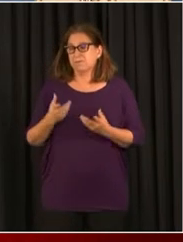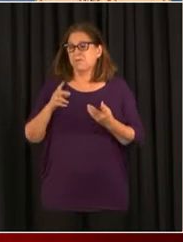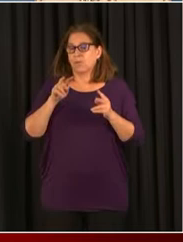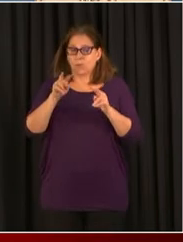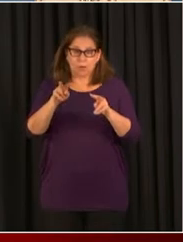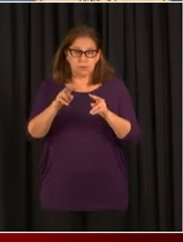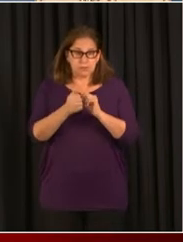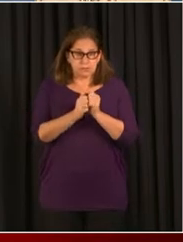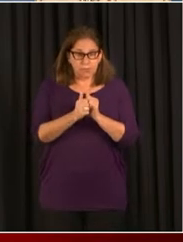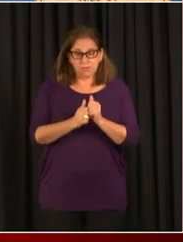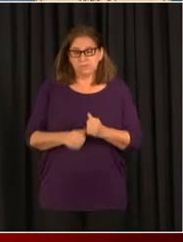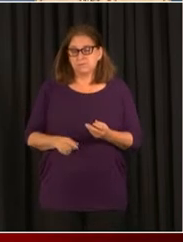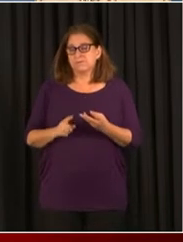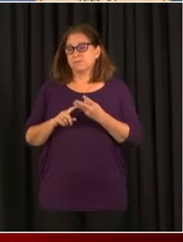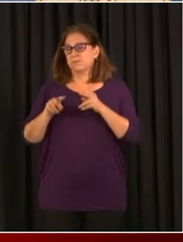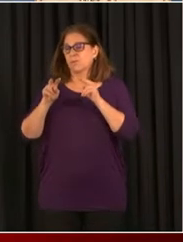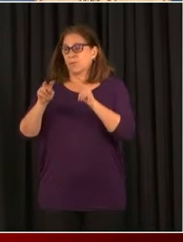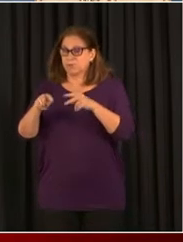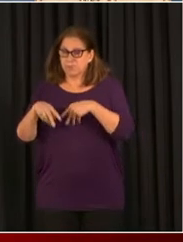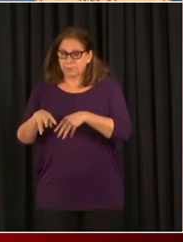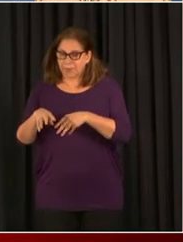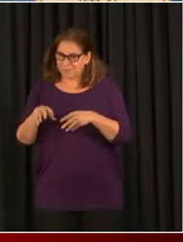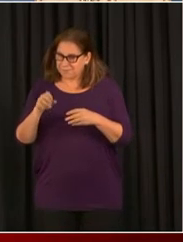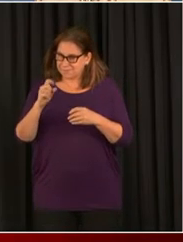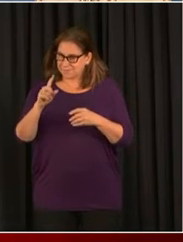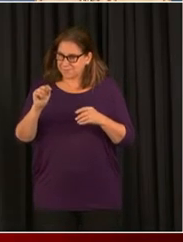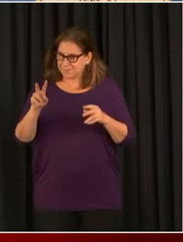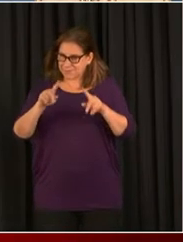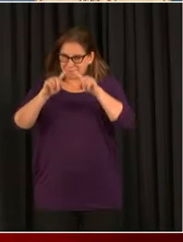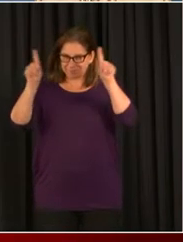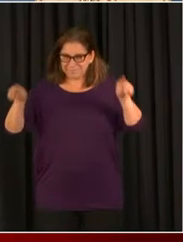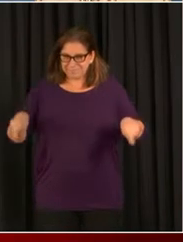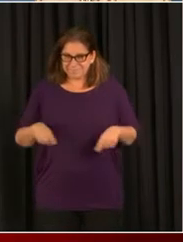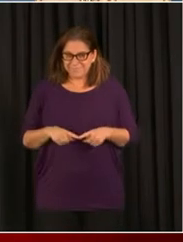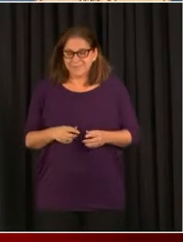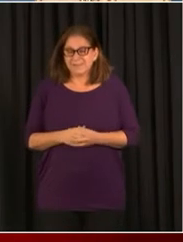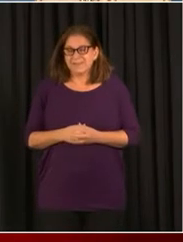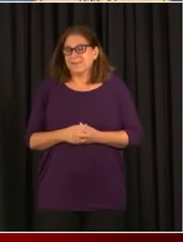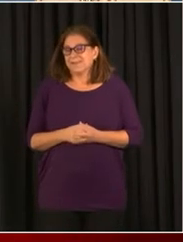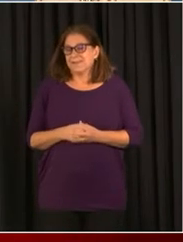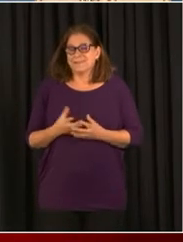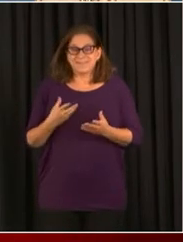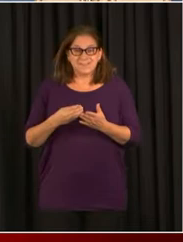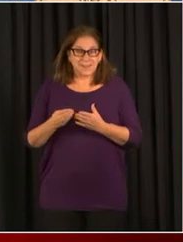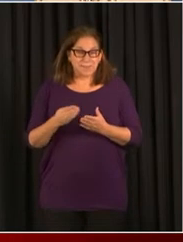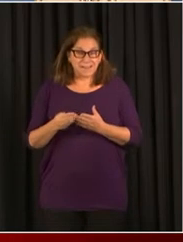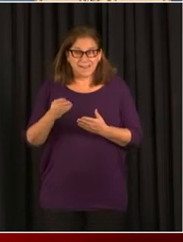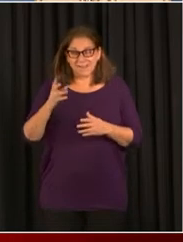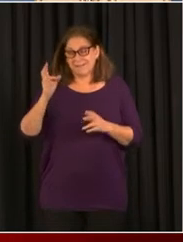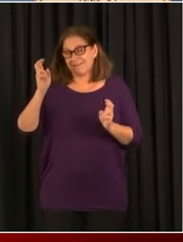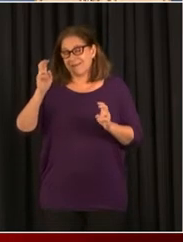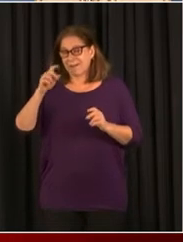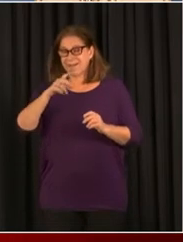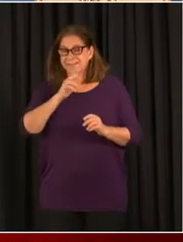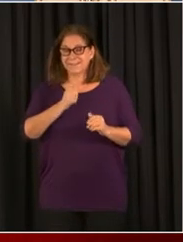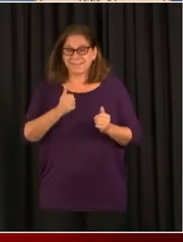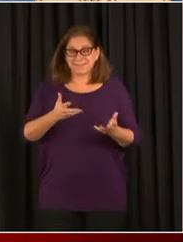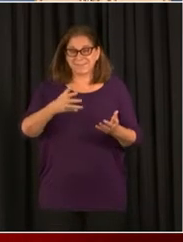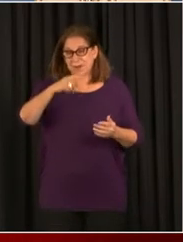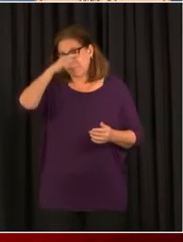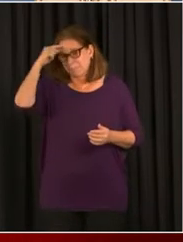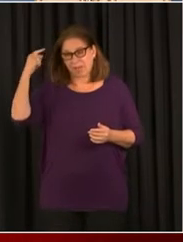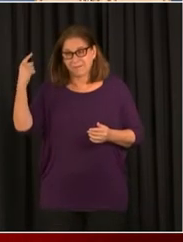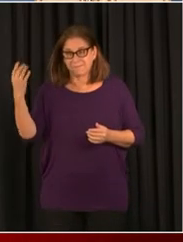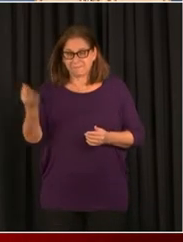your household, and shopping around Thanksgiving, so-called Black Friday or Cyber Monday